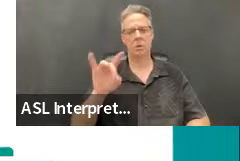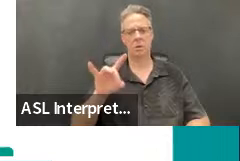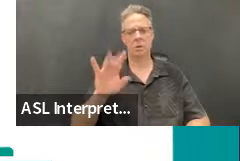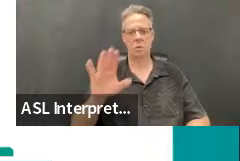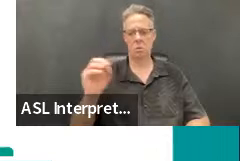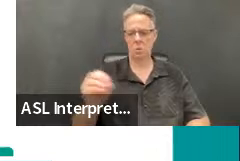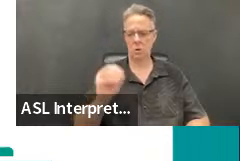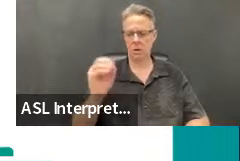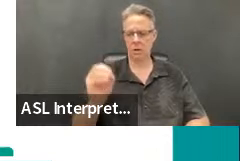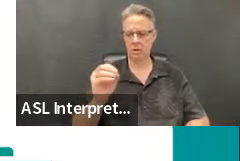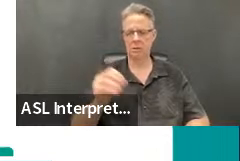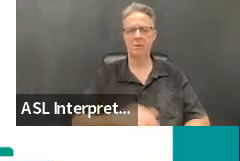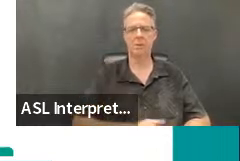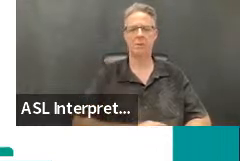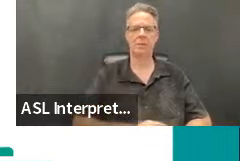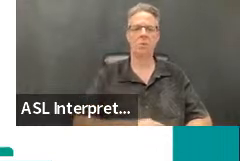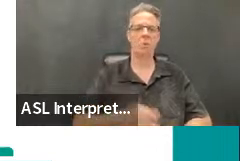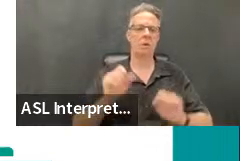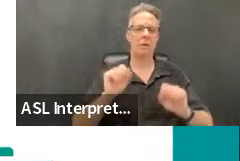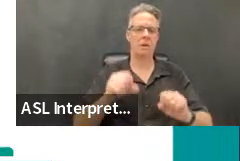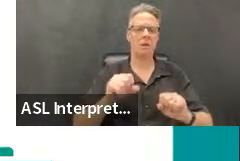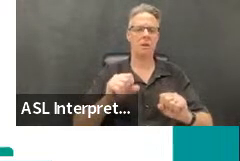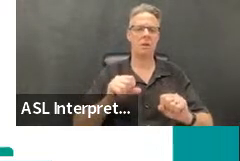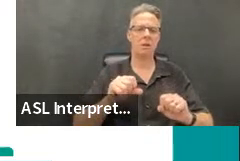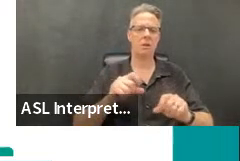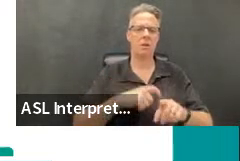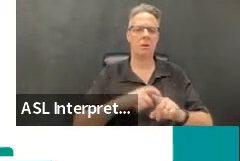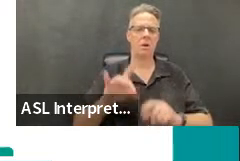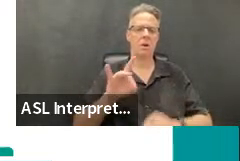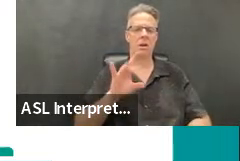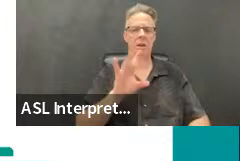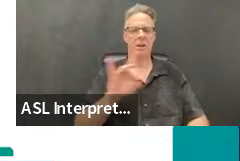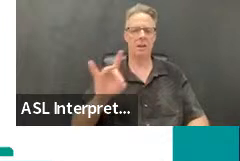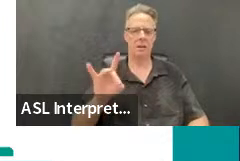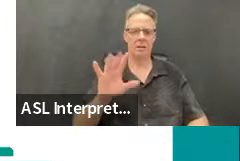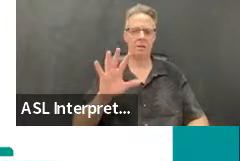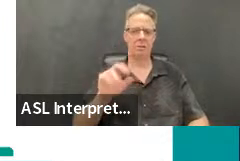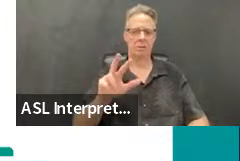503-897-9218 for Oregonians, or you may call our 800 number at